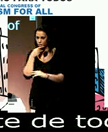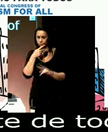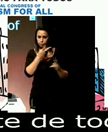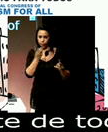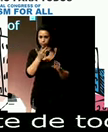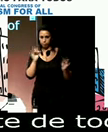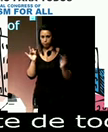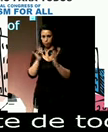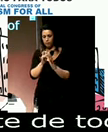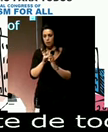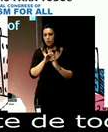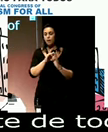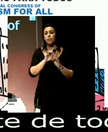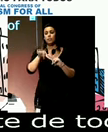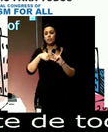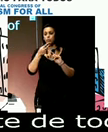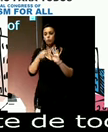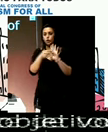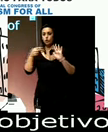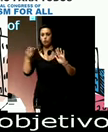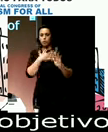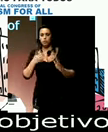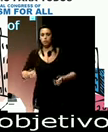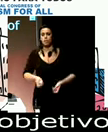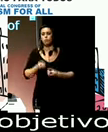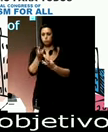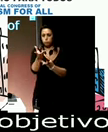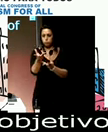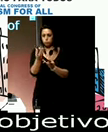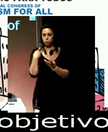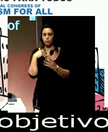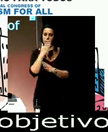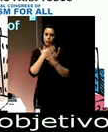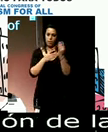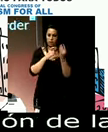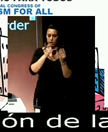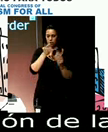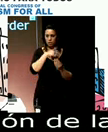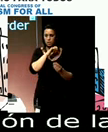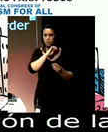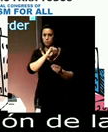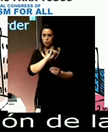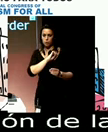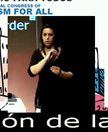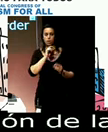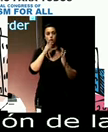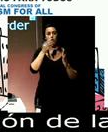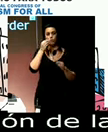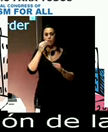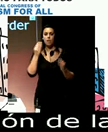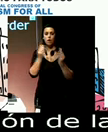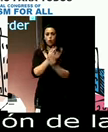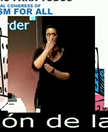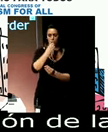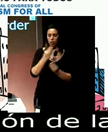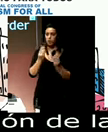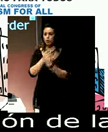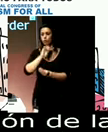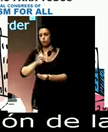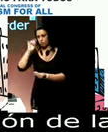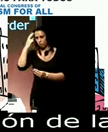restaurant sector in order to think about some solutions that we have been working on.